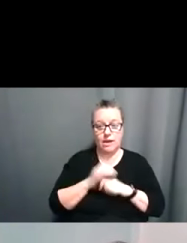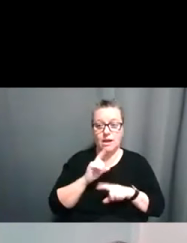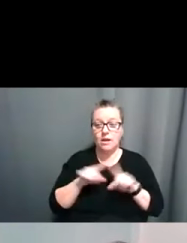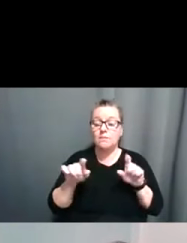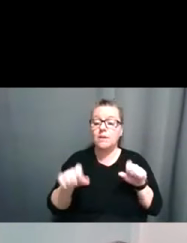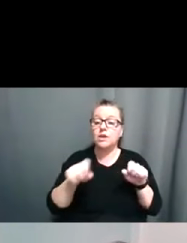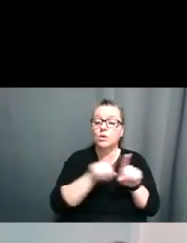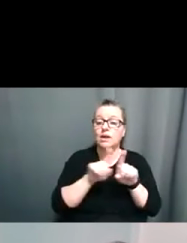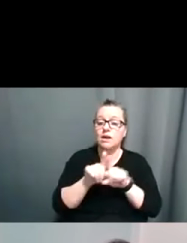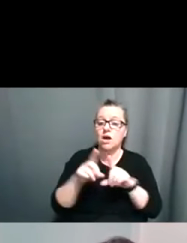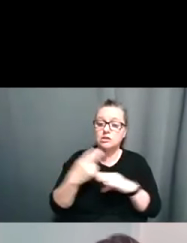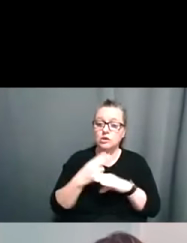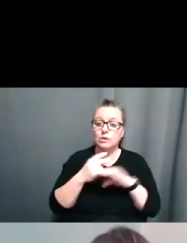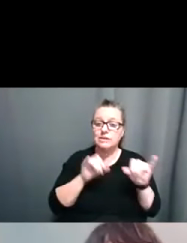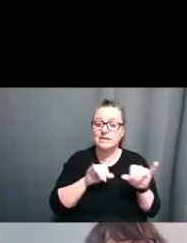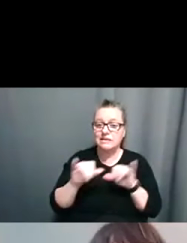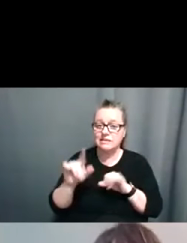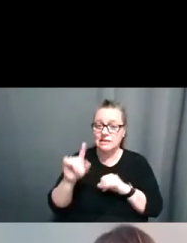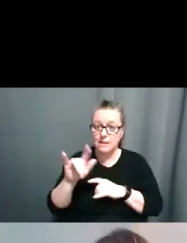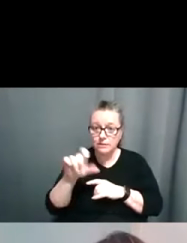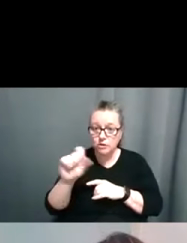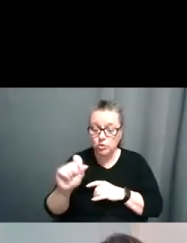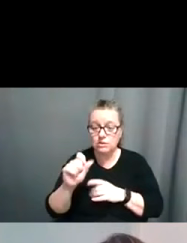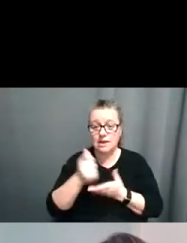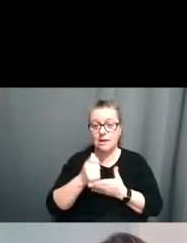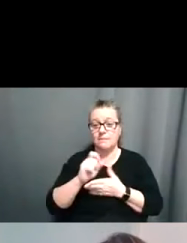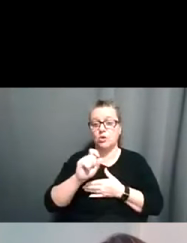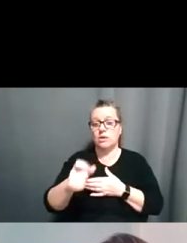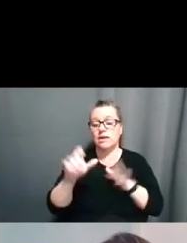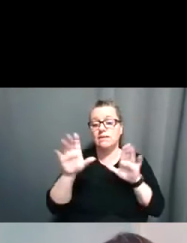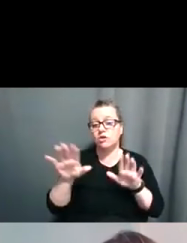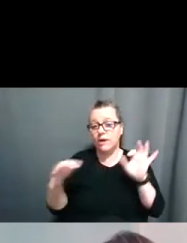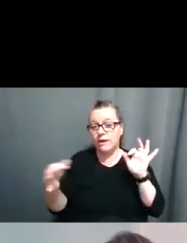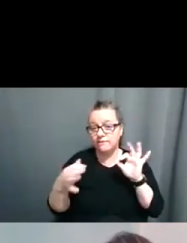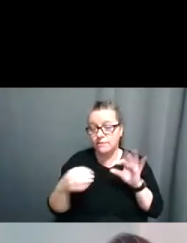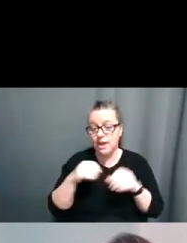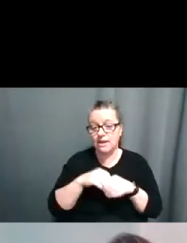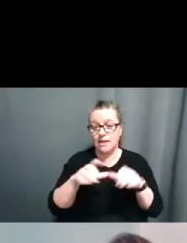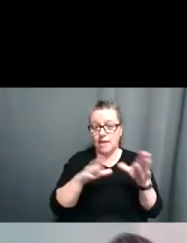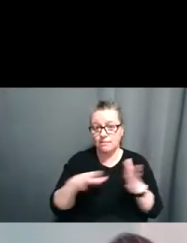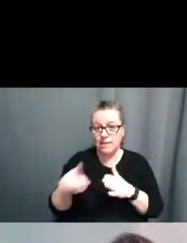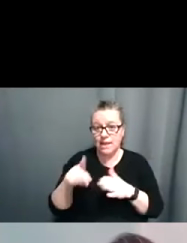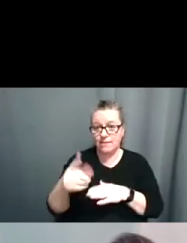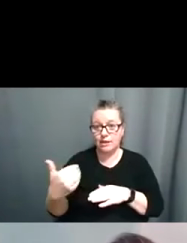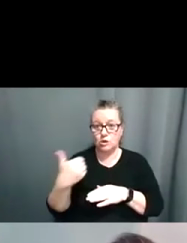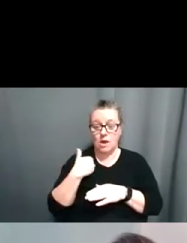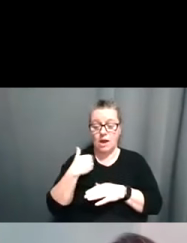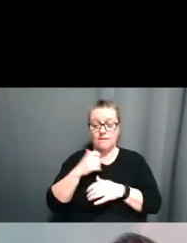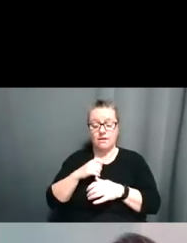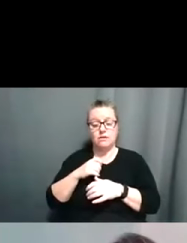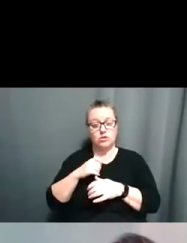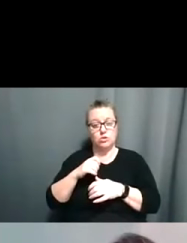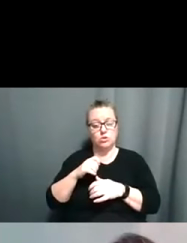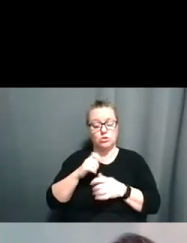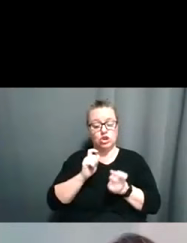also use the same tools that helped you give great feedback in that feedback plan that you have to get behind the label and